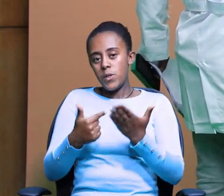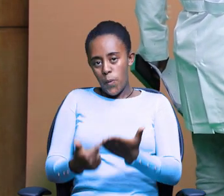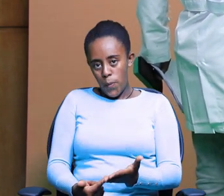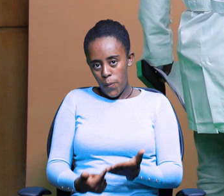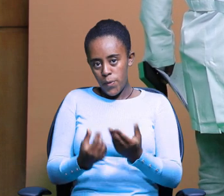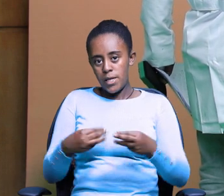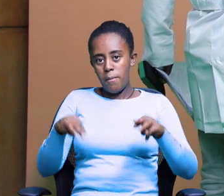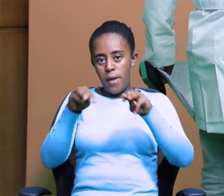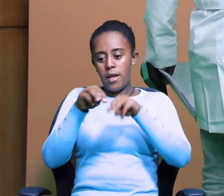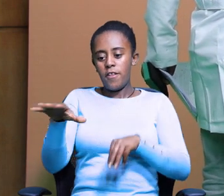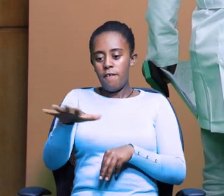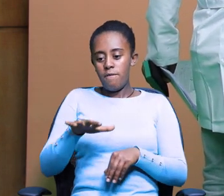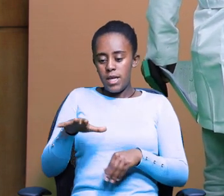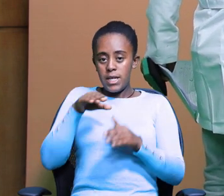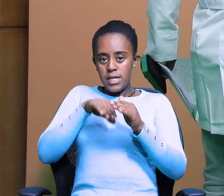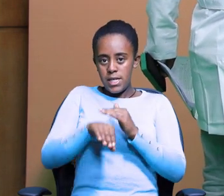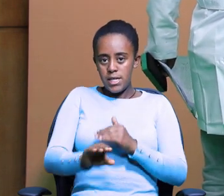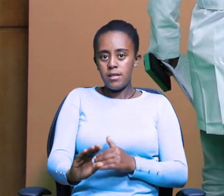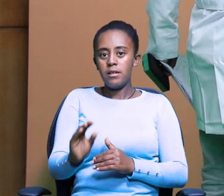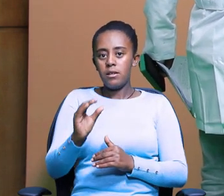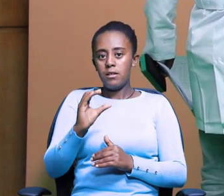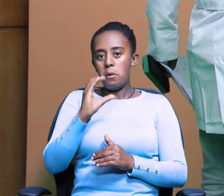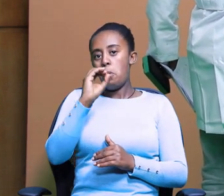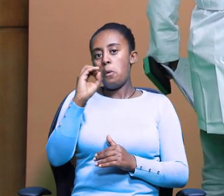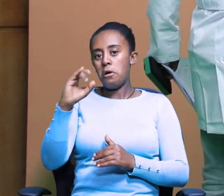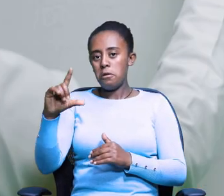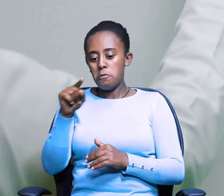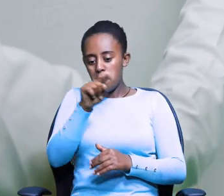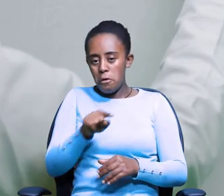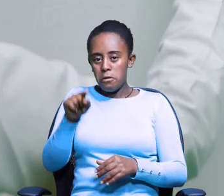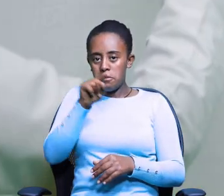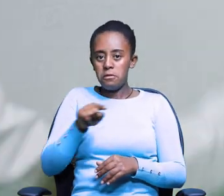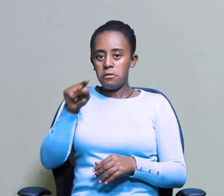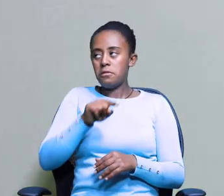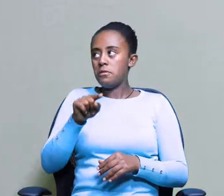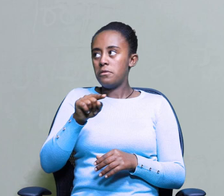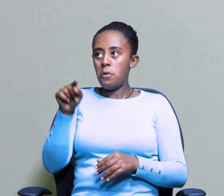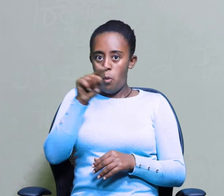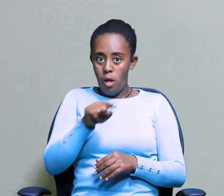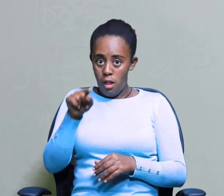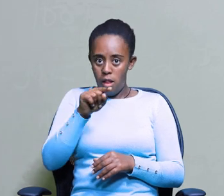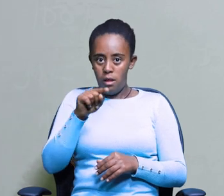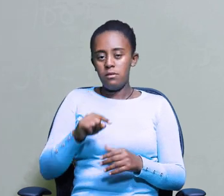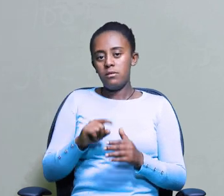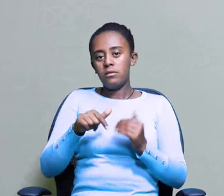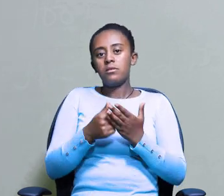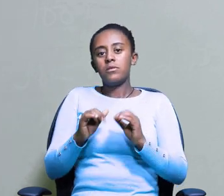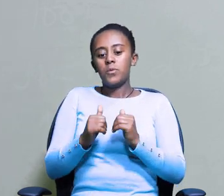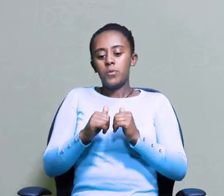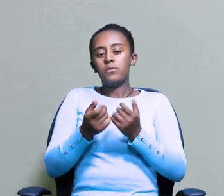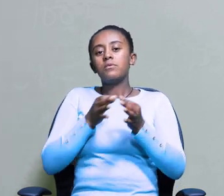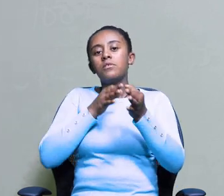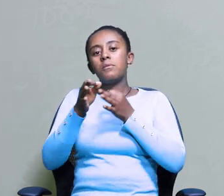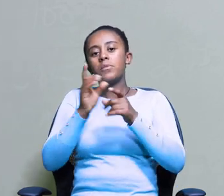field inside this coil is looks like this one. This is how to determine the direction